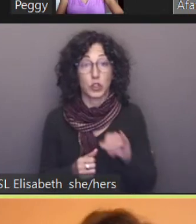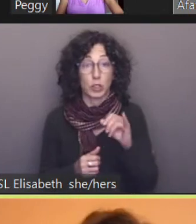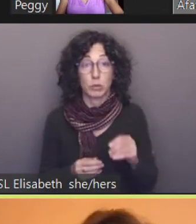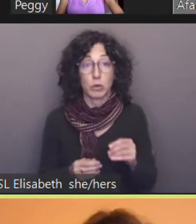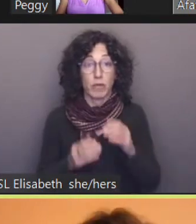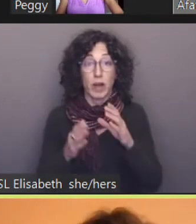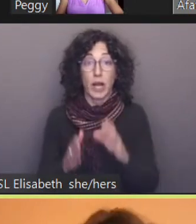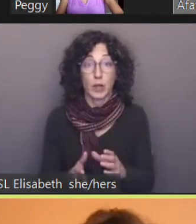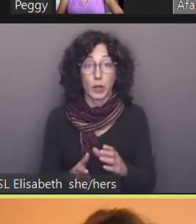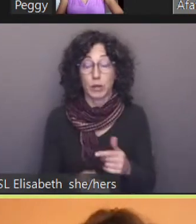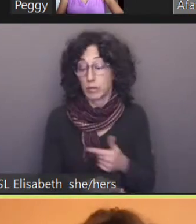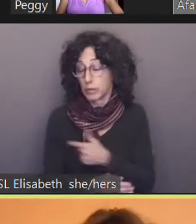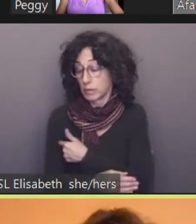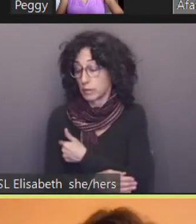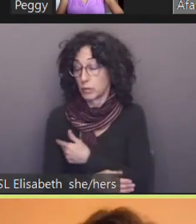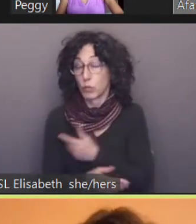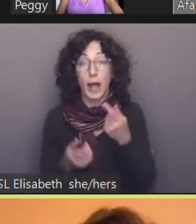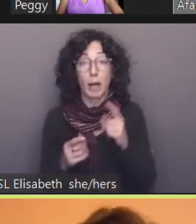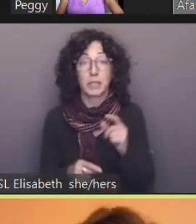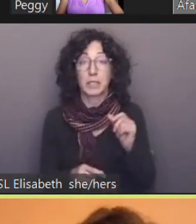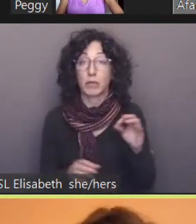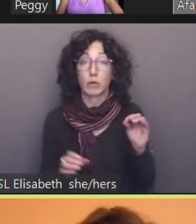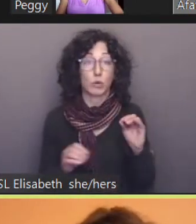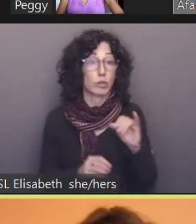And what if we do not have insurance?